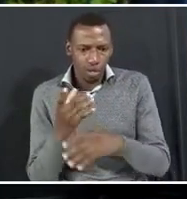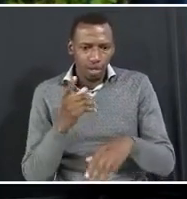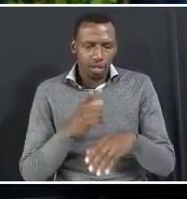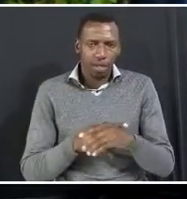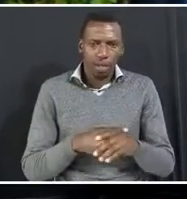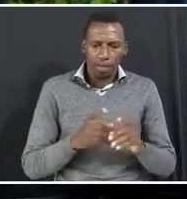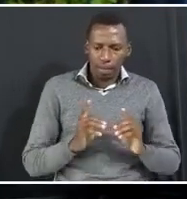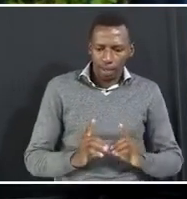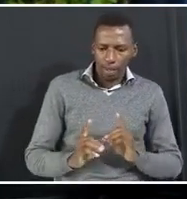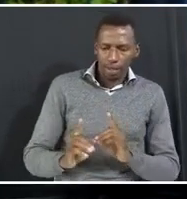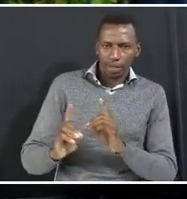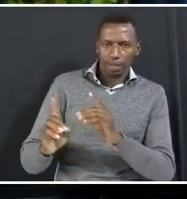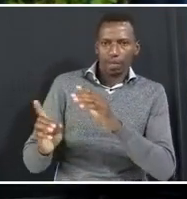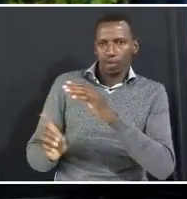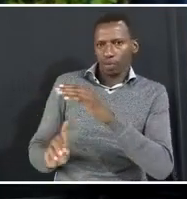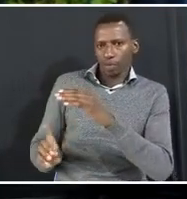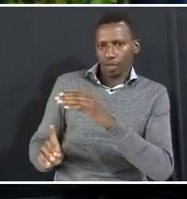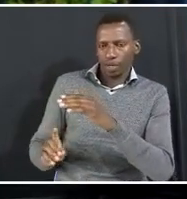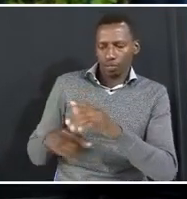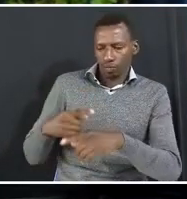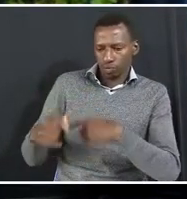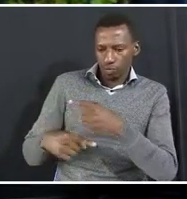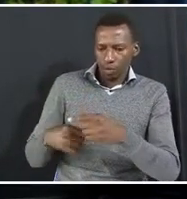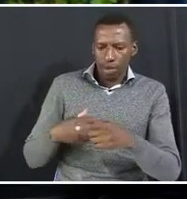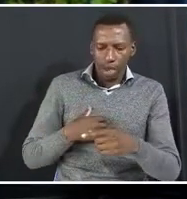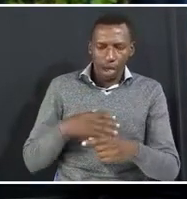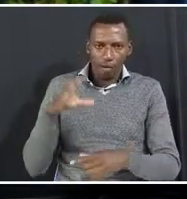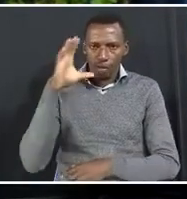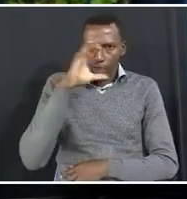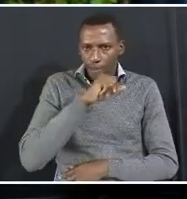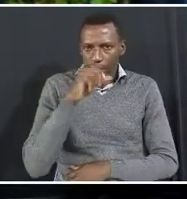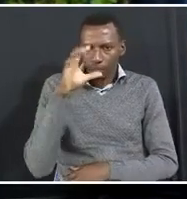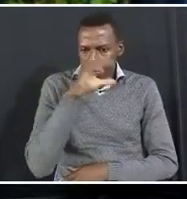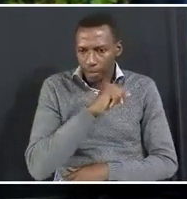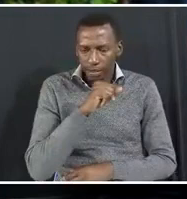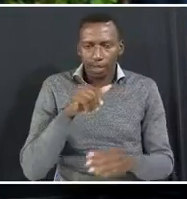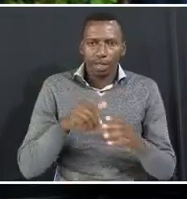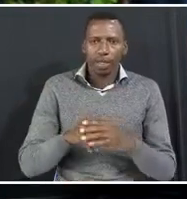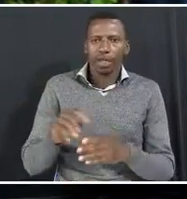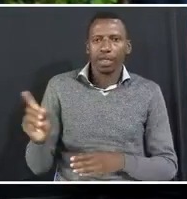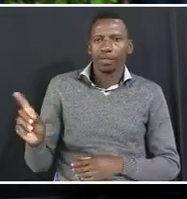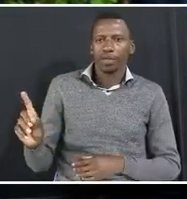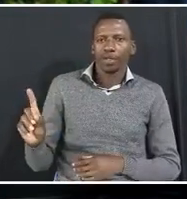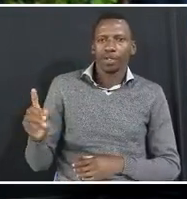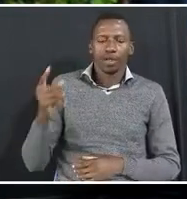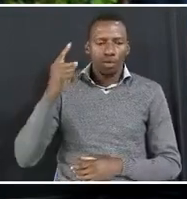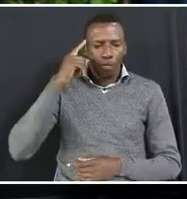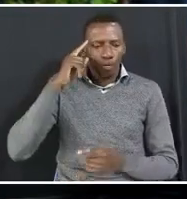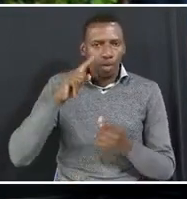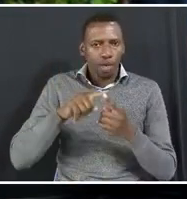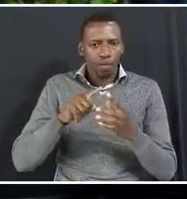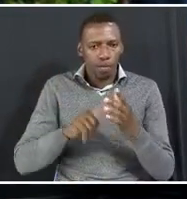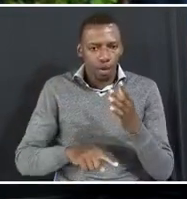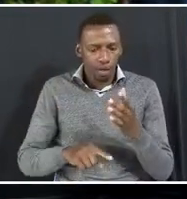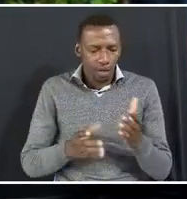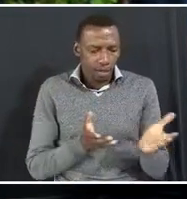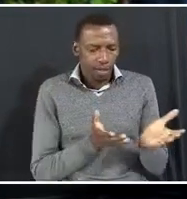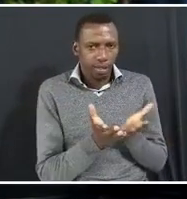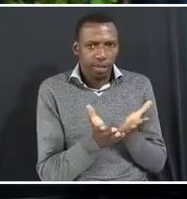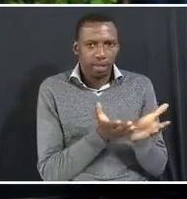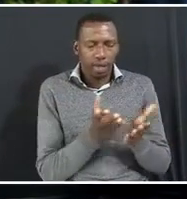a shortage in the ministry to serving of food to the widows